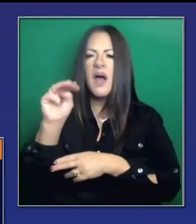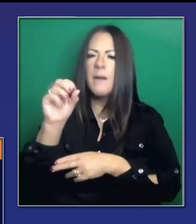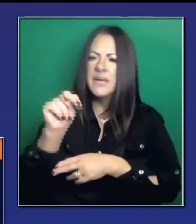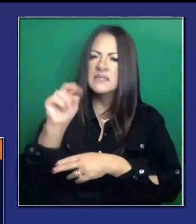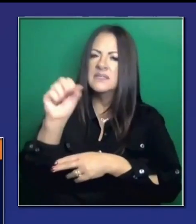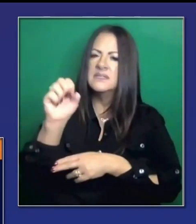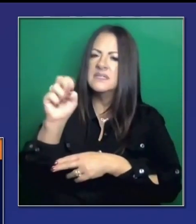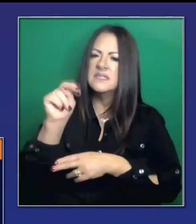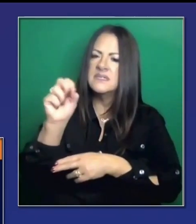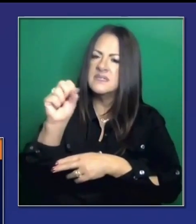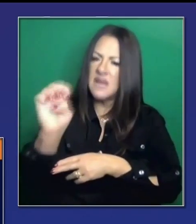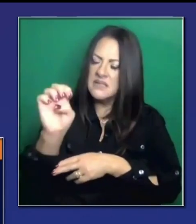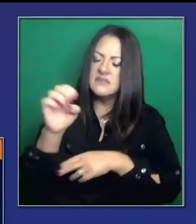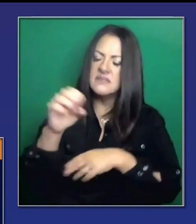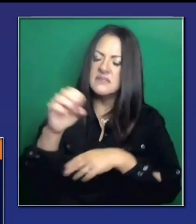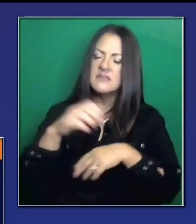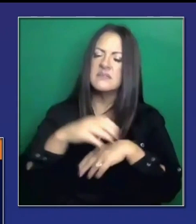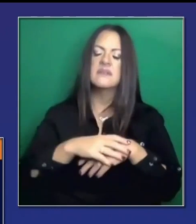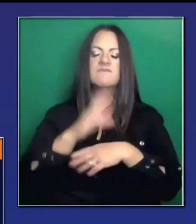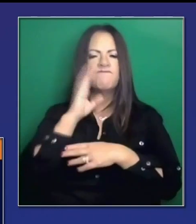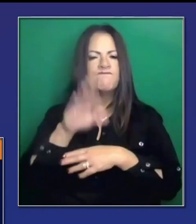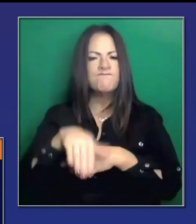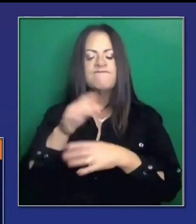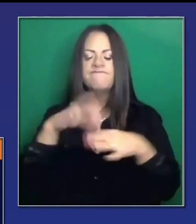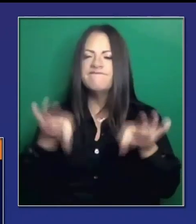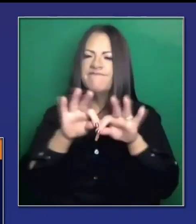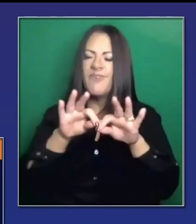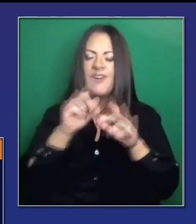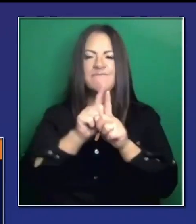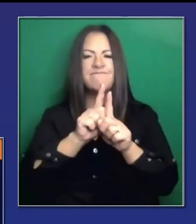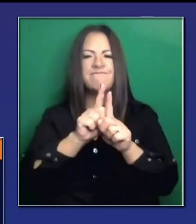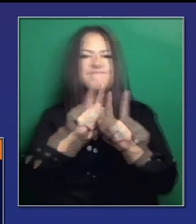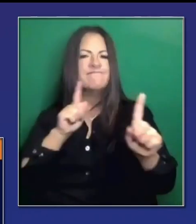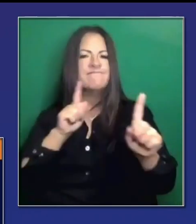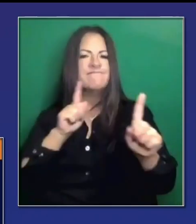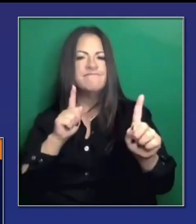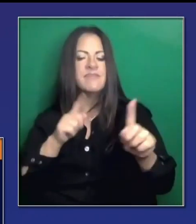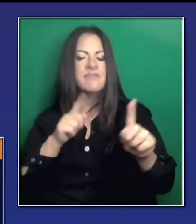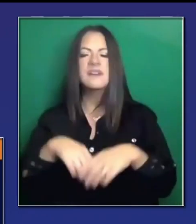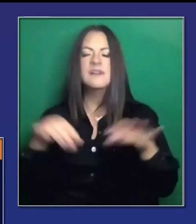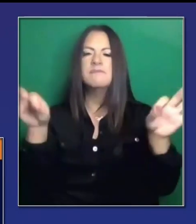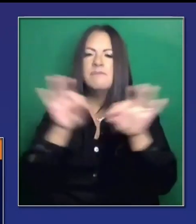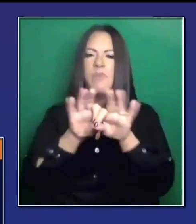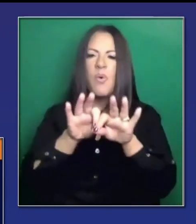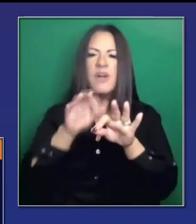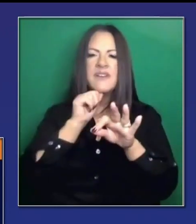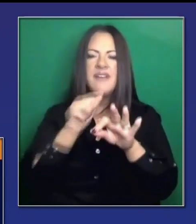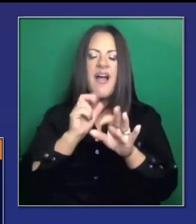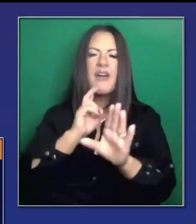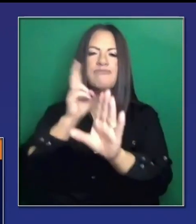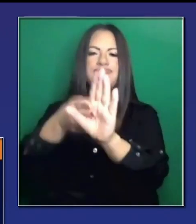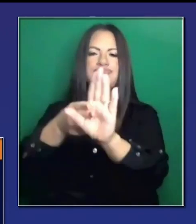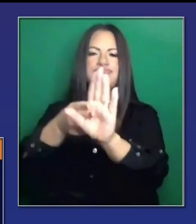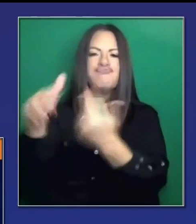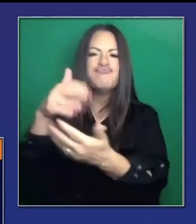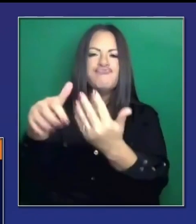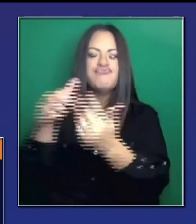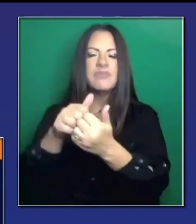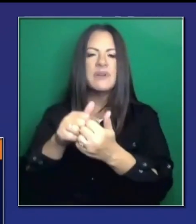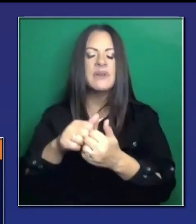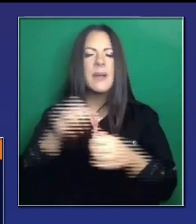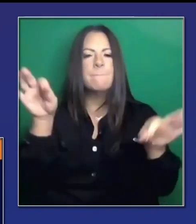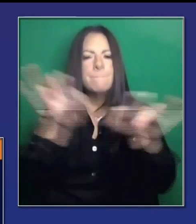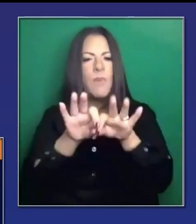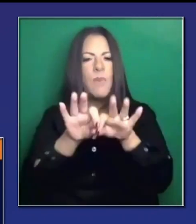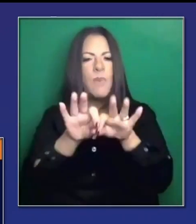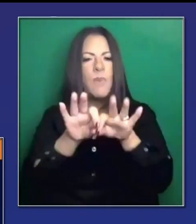of just distancing and social distancing, physical distancing and hygiene and all those things. All right, you've